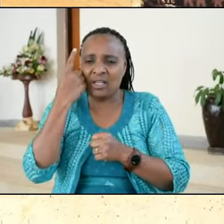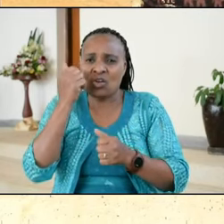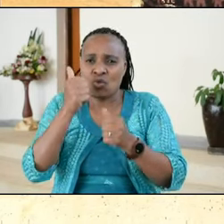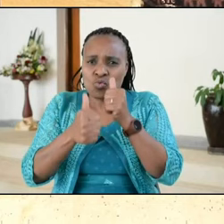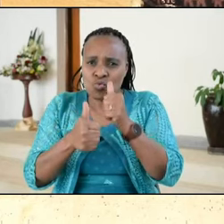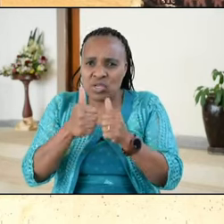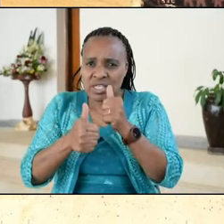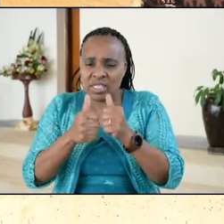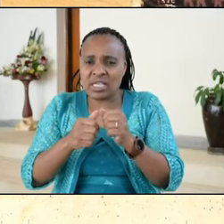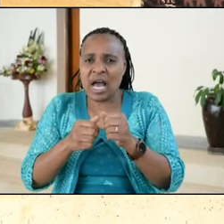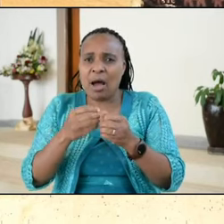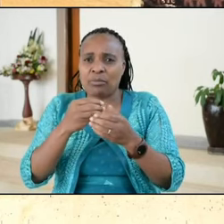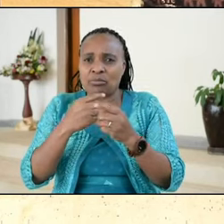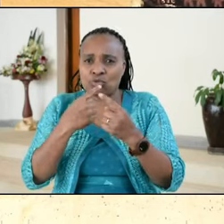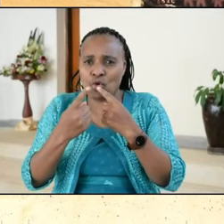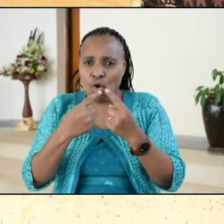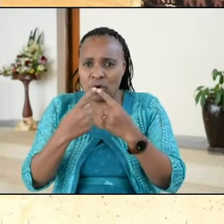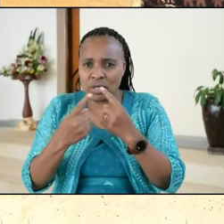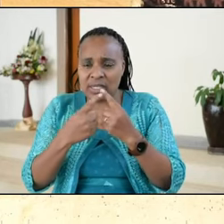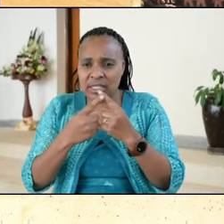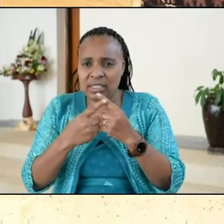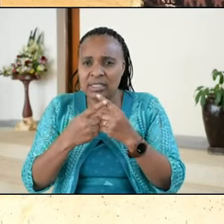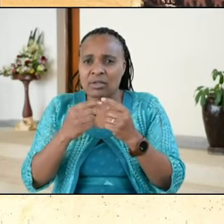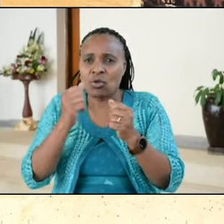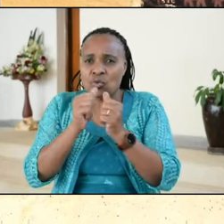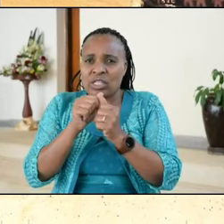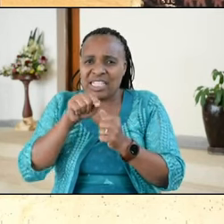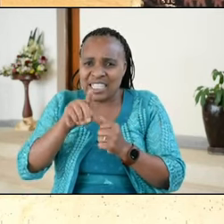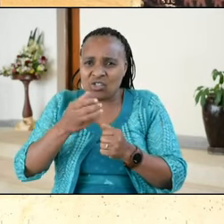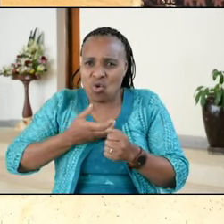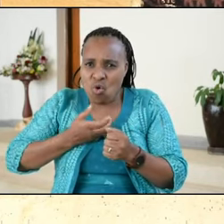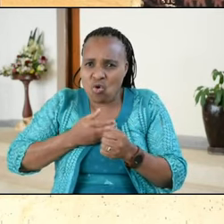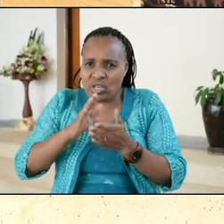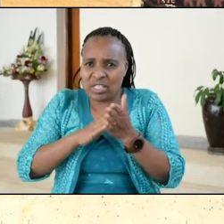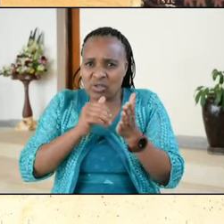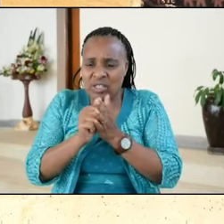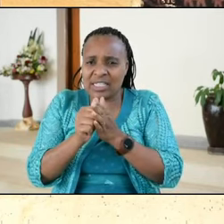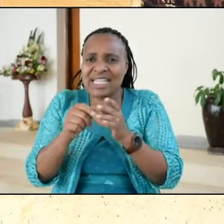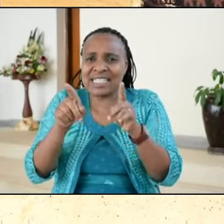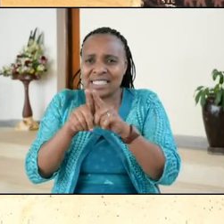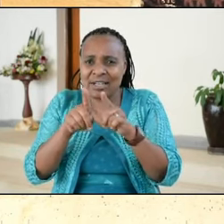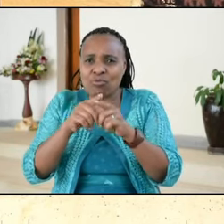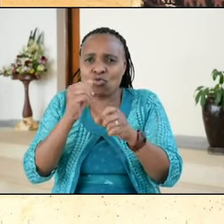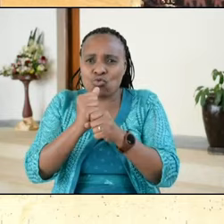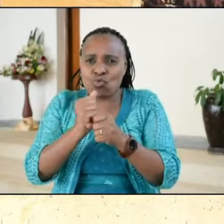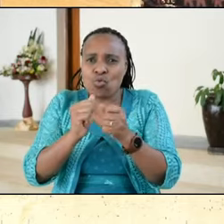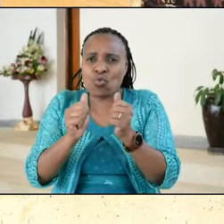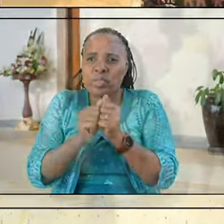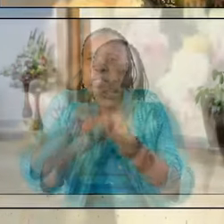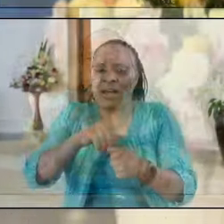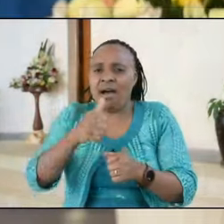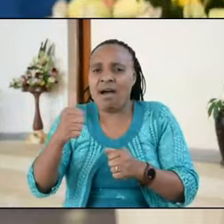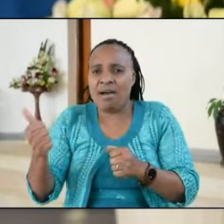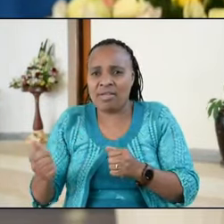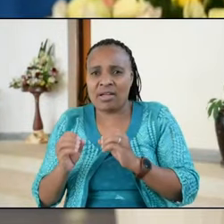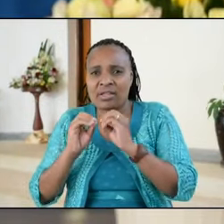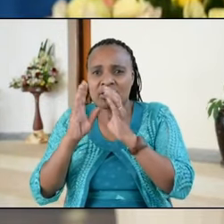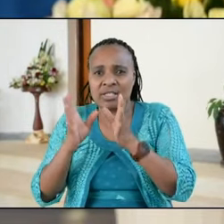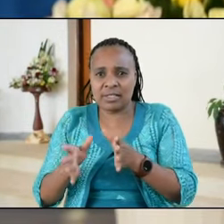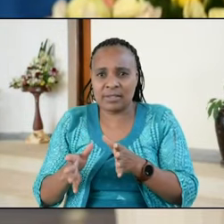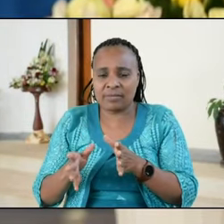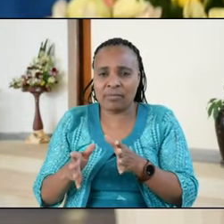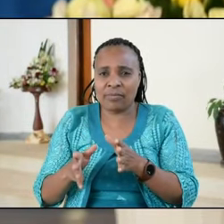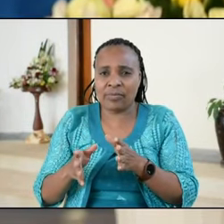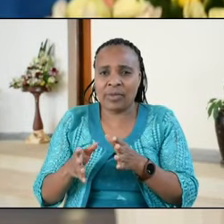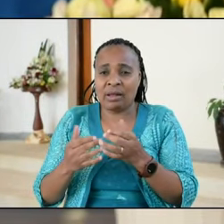untaught and unstable people twist to their own destruction, as they do also the rest of the scriptures. Peter is